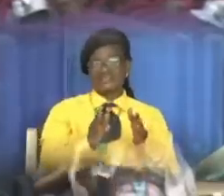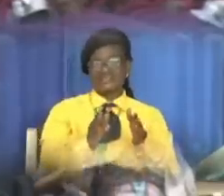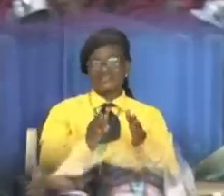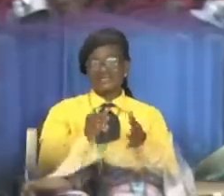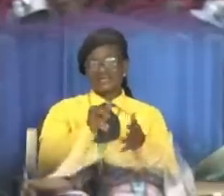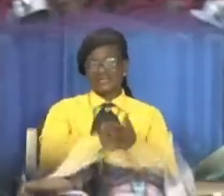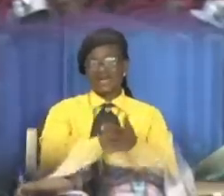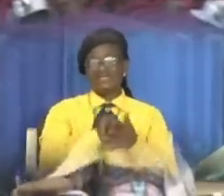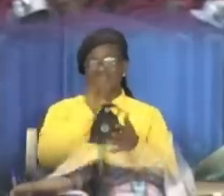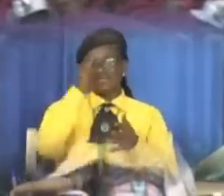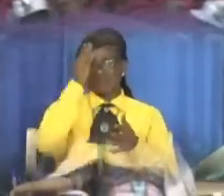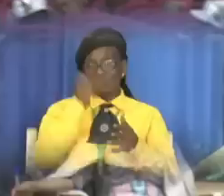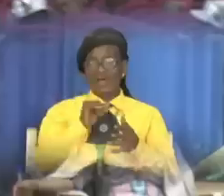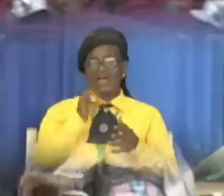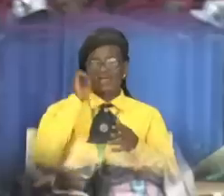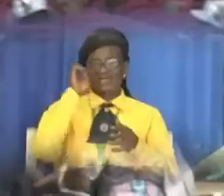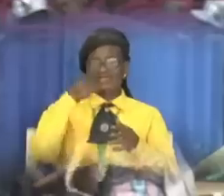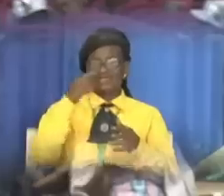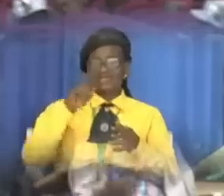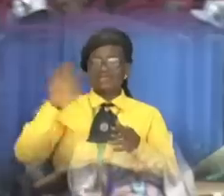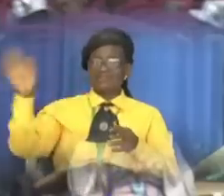That's why he said bye-bye to famine.